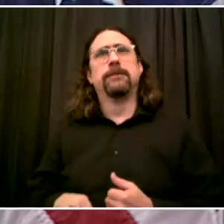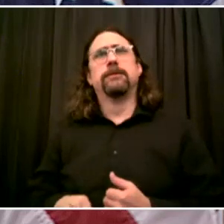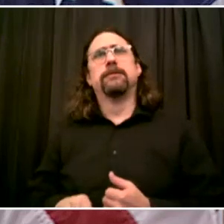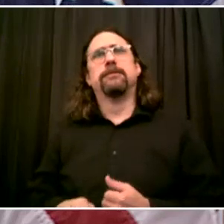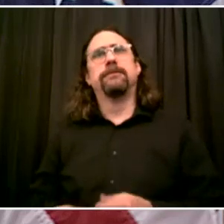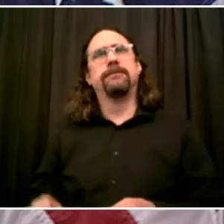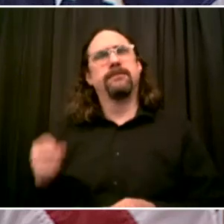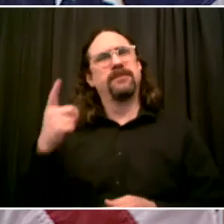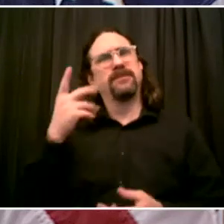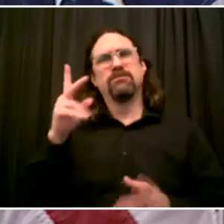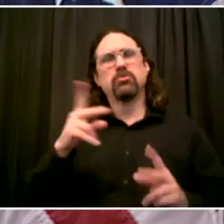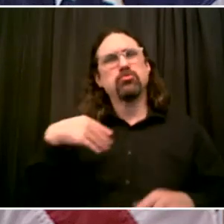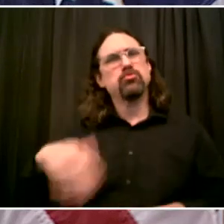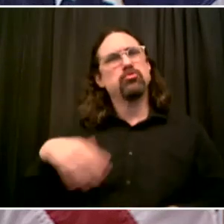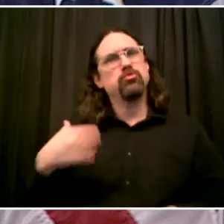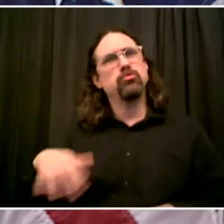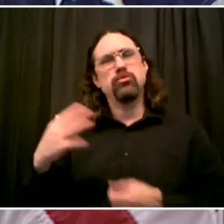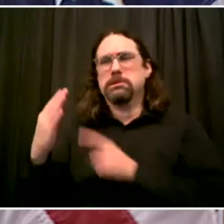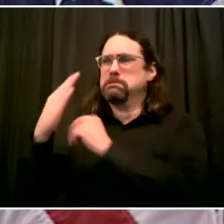in peace.